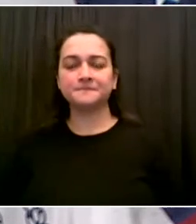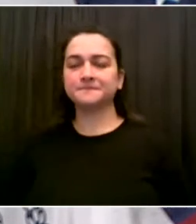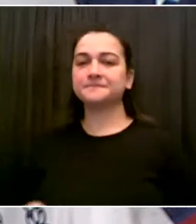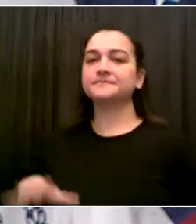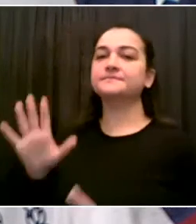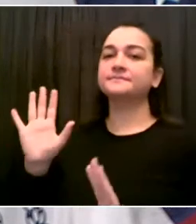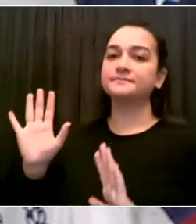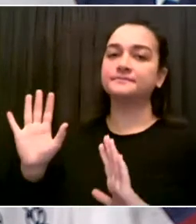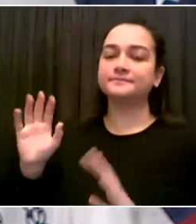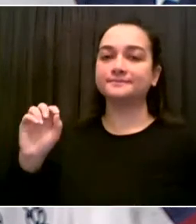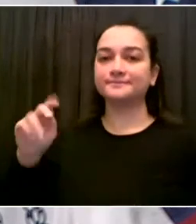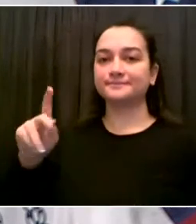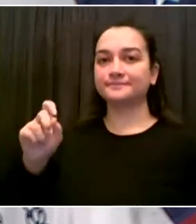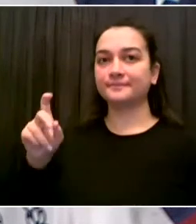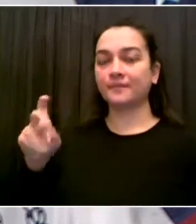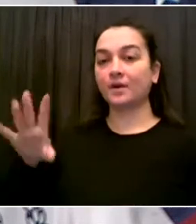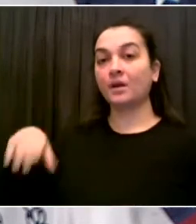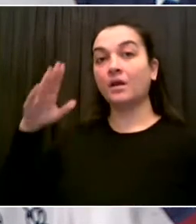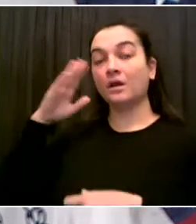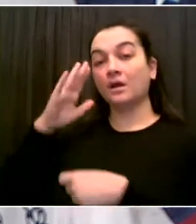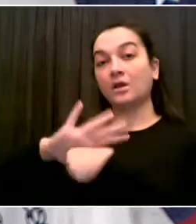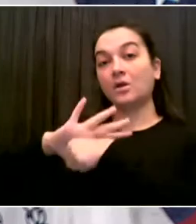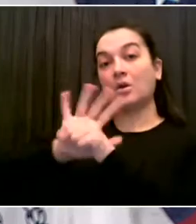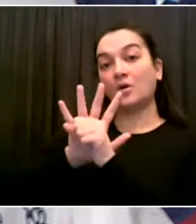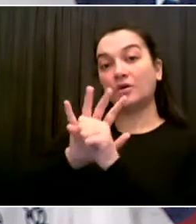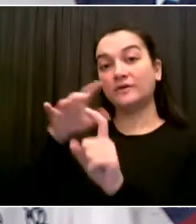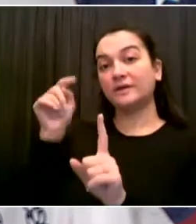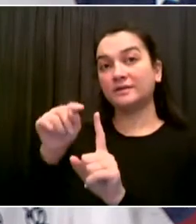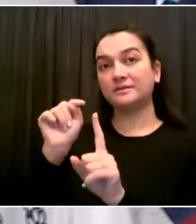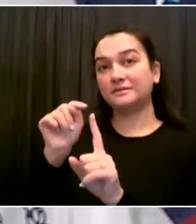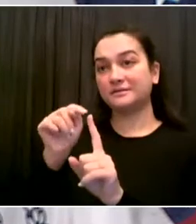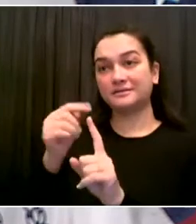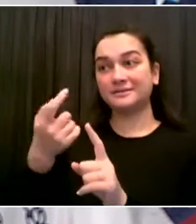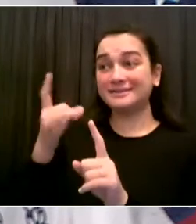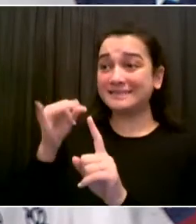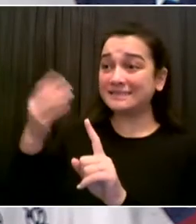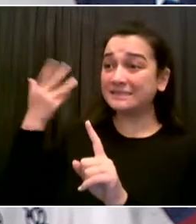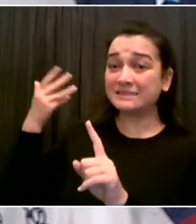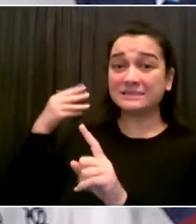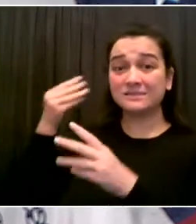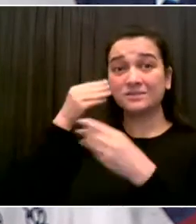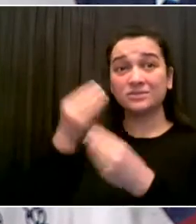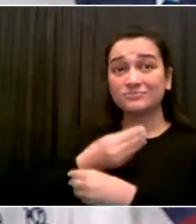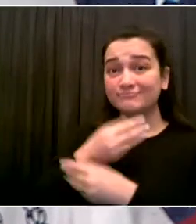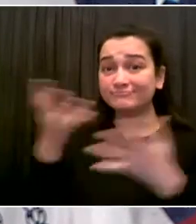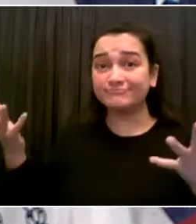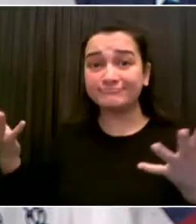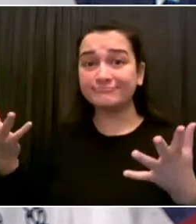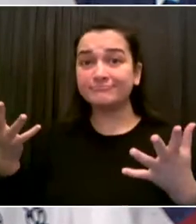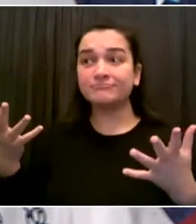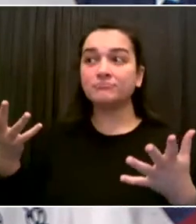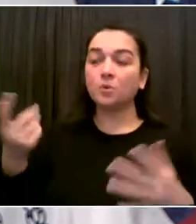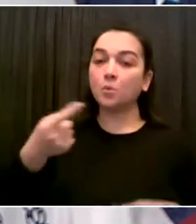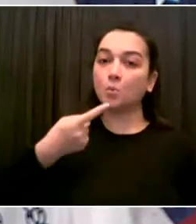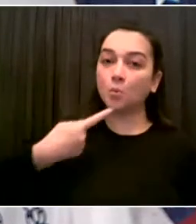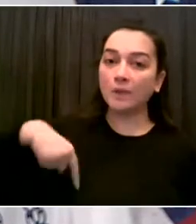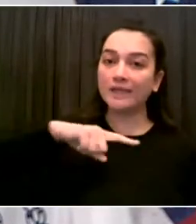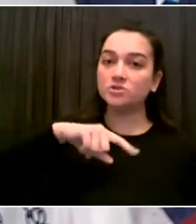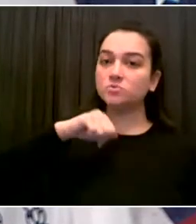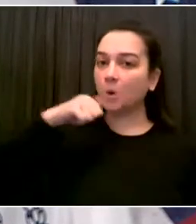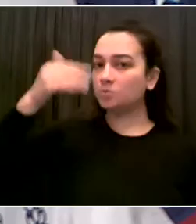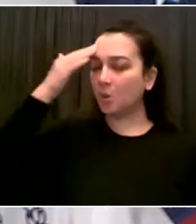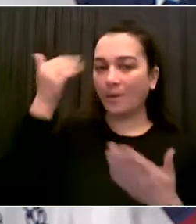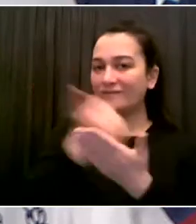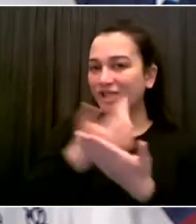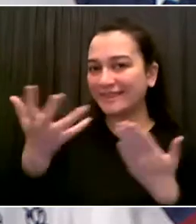know everything. And we always tried to give, I did and all our health team, the best information we had at that moment. But